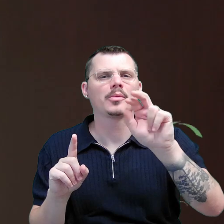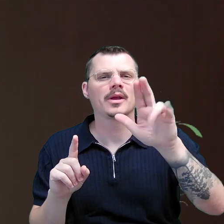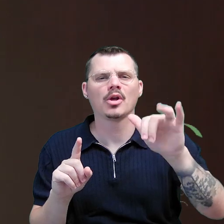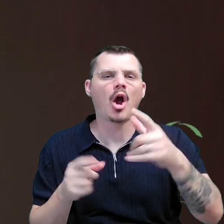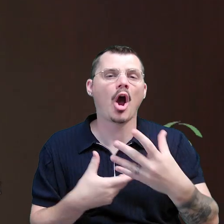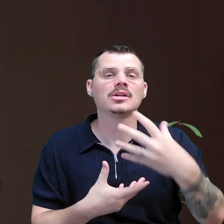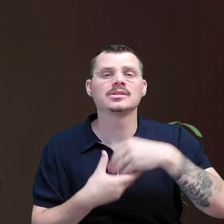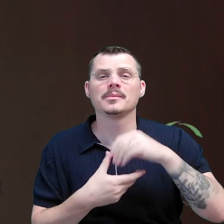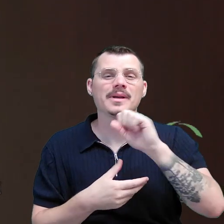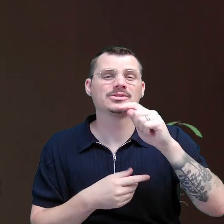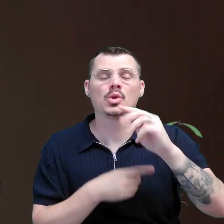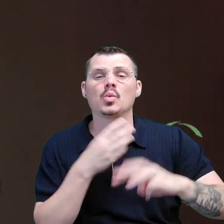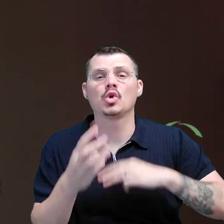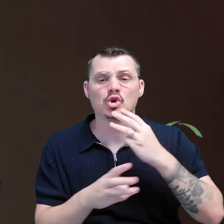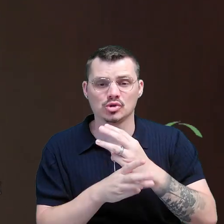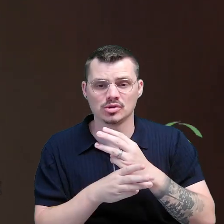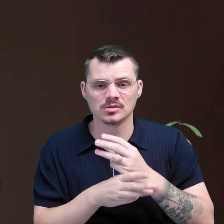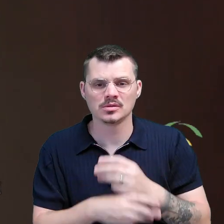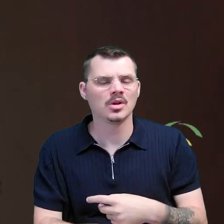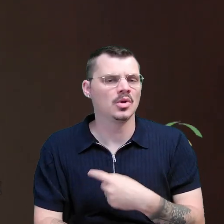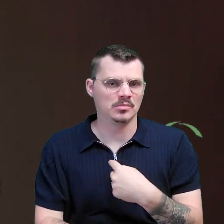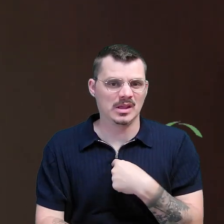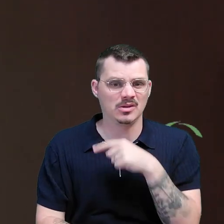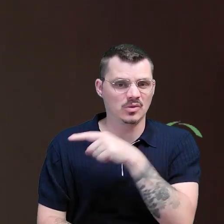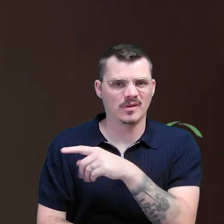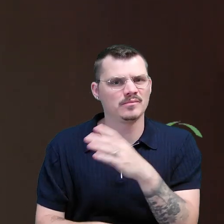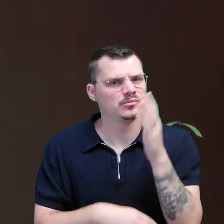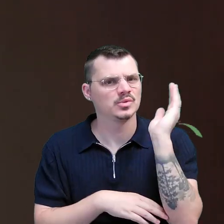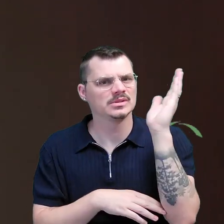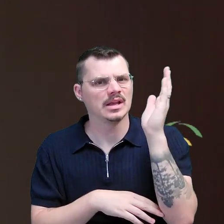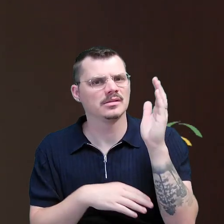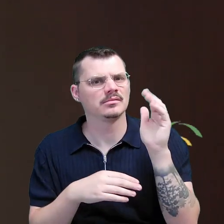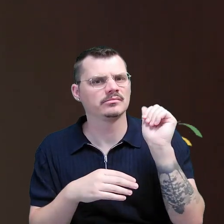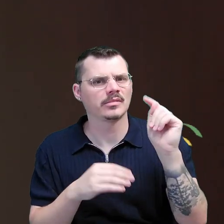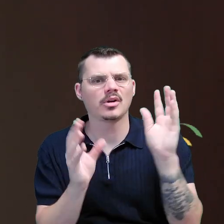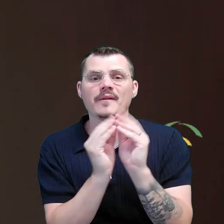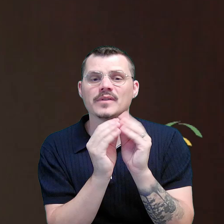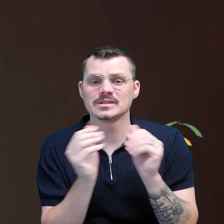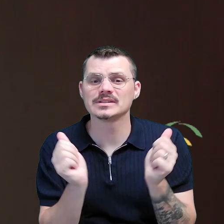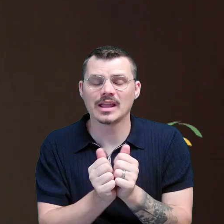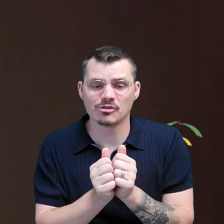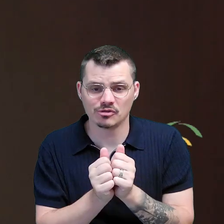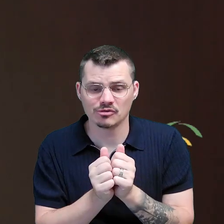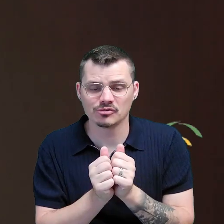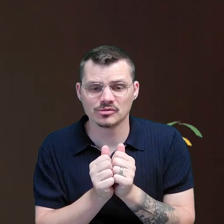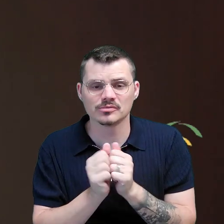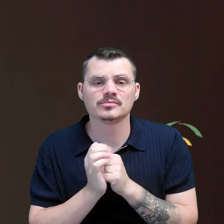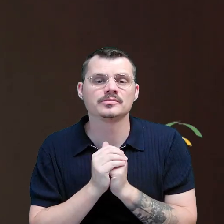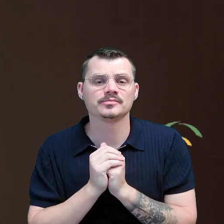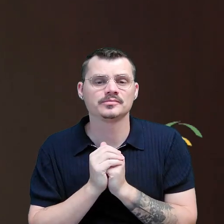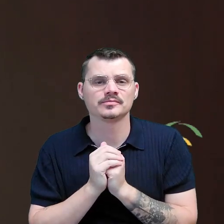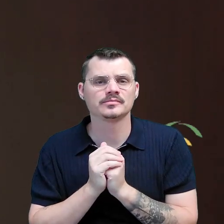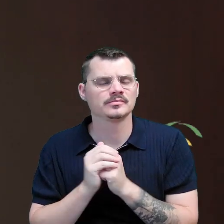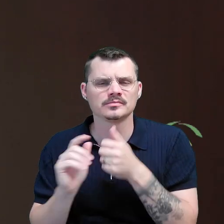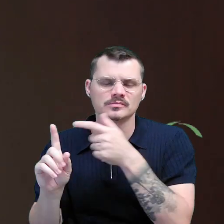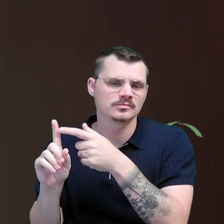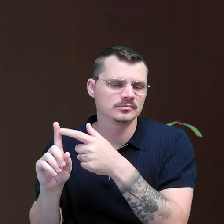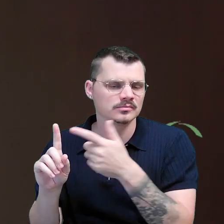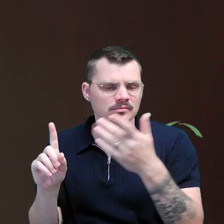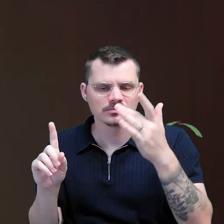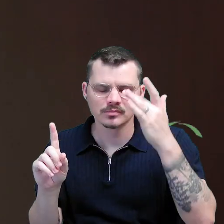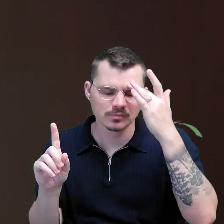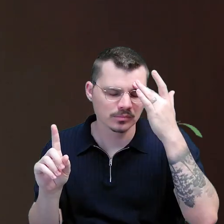World, and she and I have been presenters at conferences together, and she was